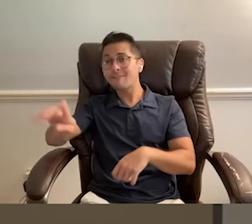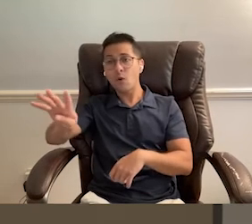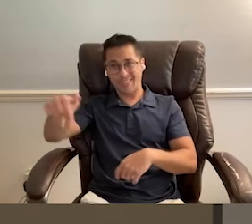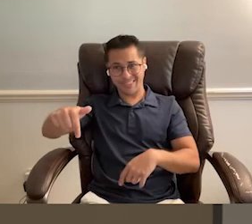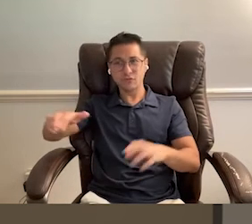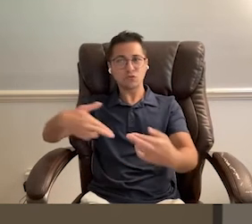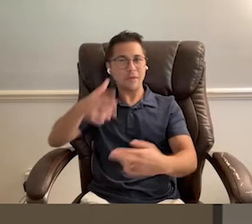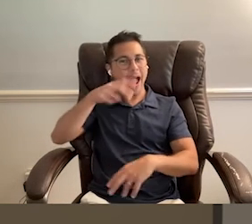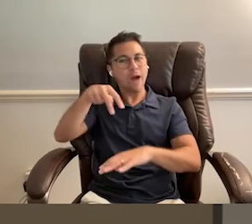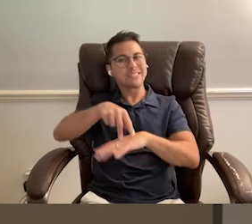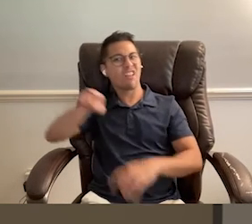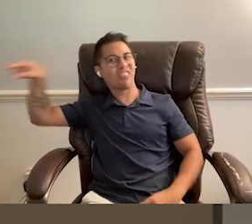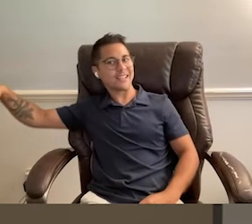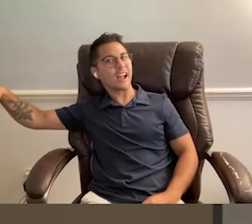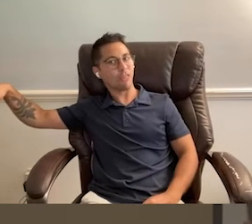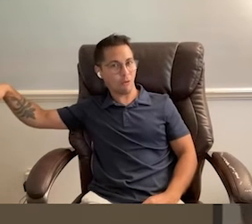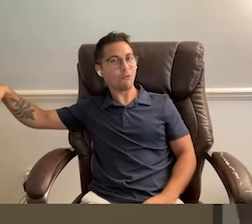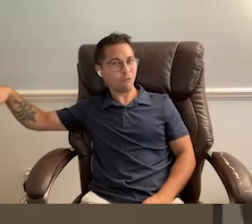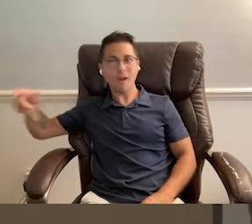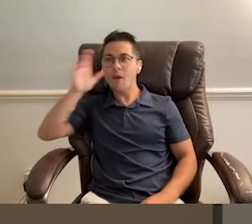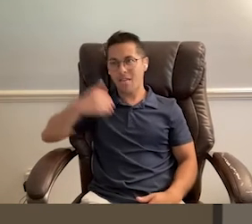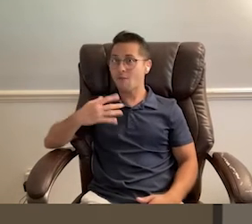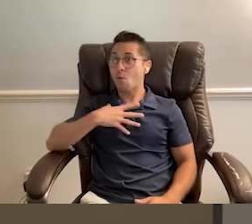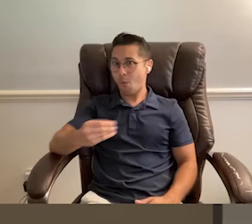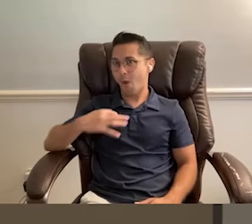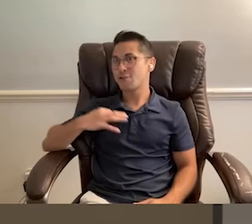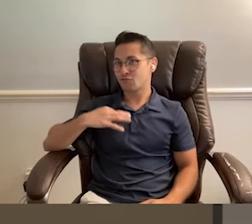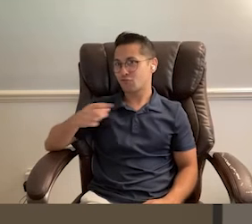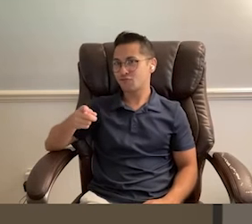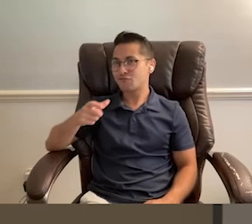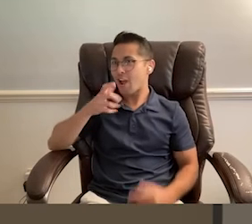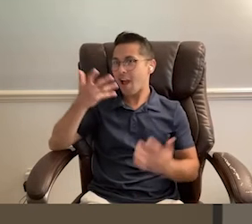though, so it's gonna I'll have a white shirt on. Don't want to throw you off, okay?